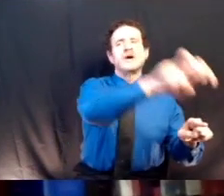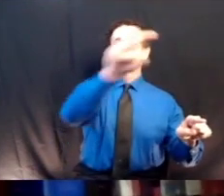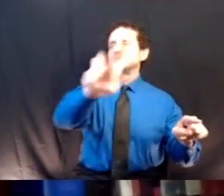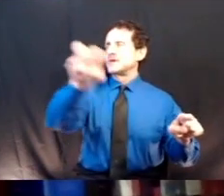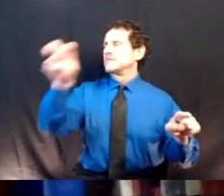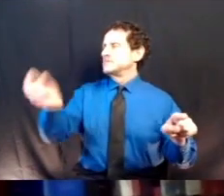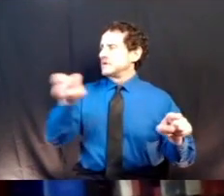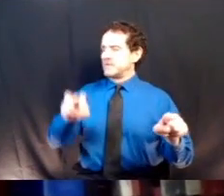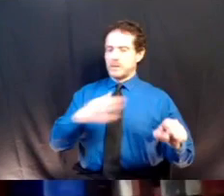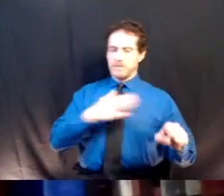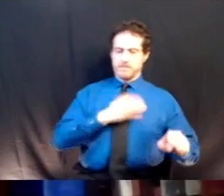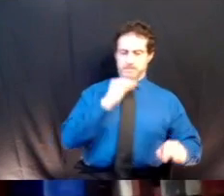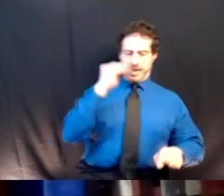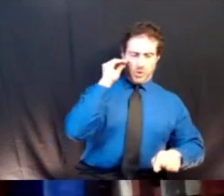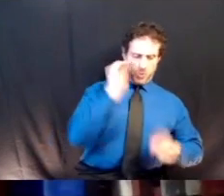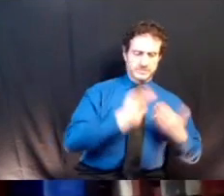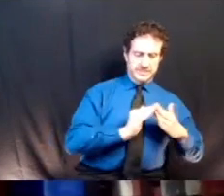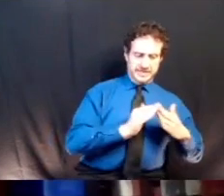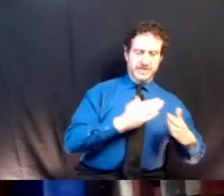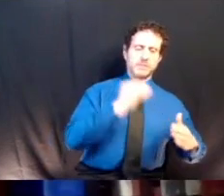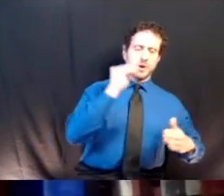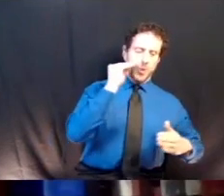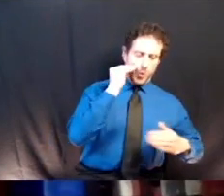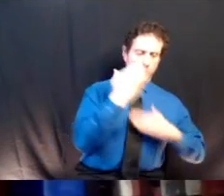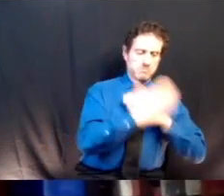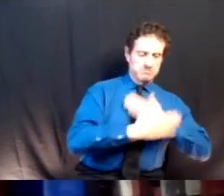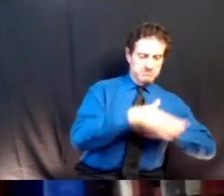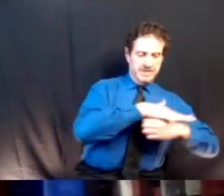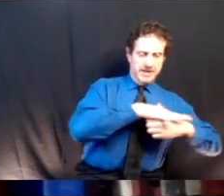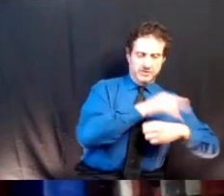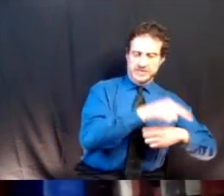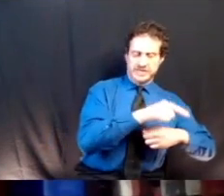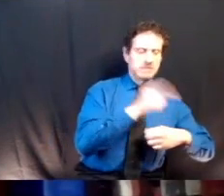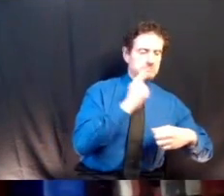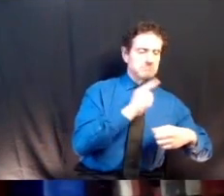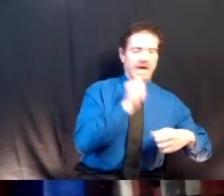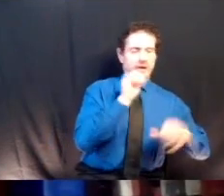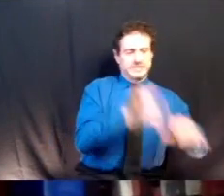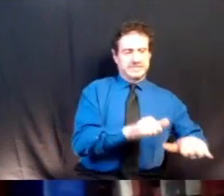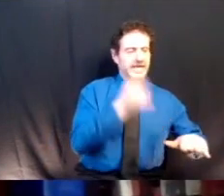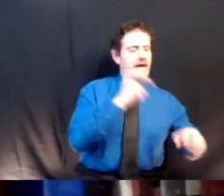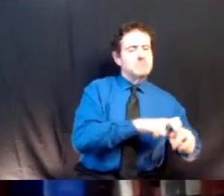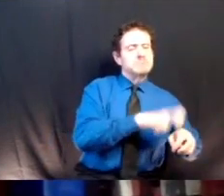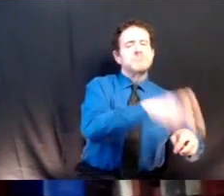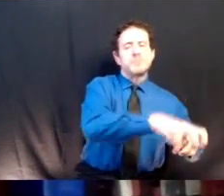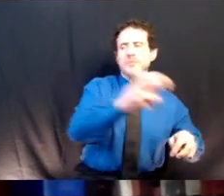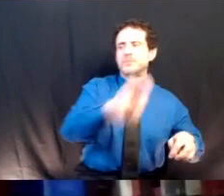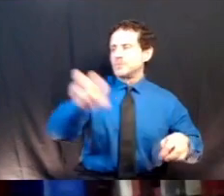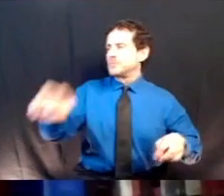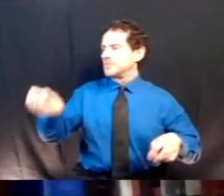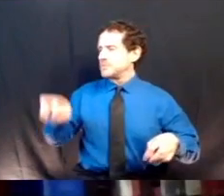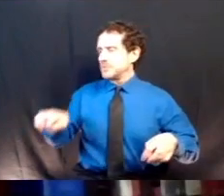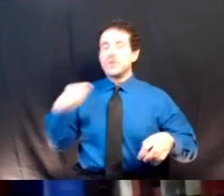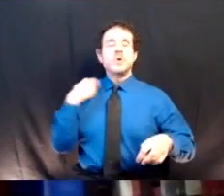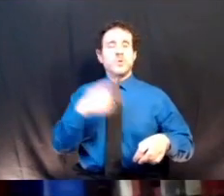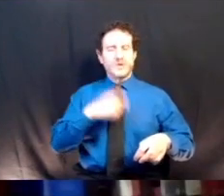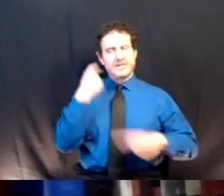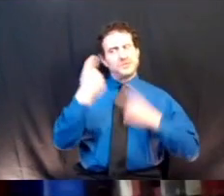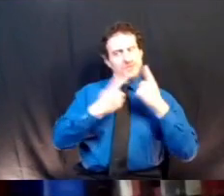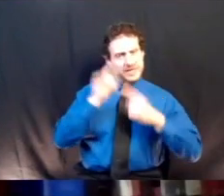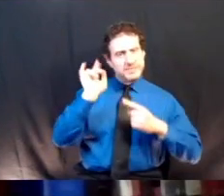in or the city that they're in and the immediate area, and they do that frequently. And so we had to account for that as we were drawing the